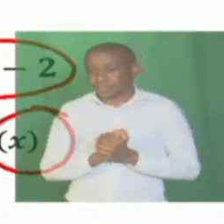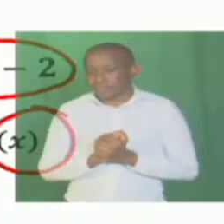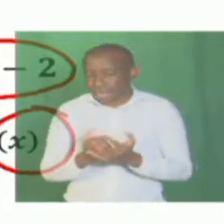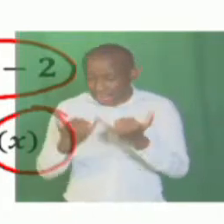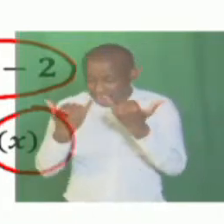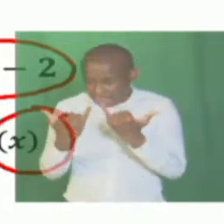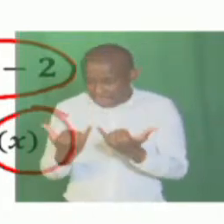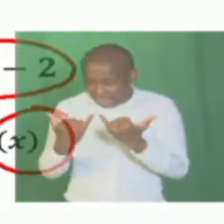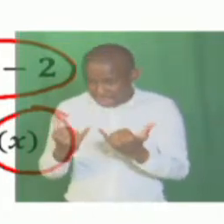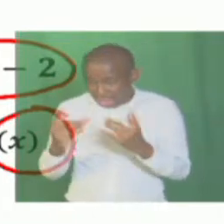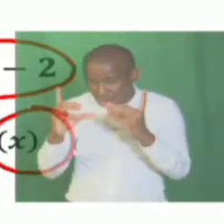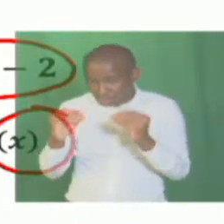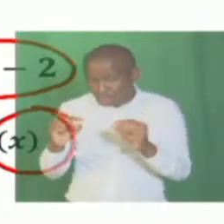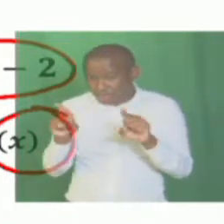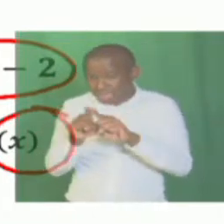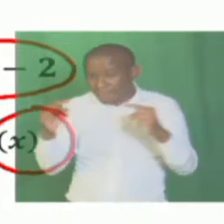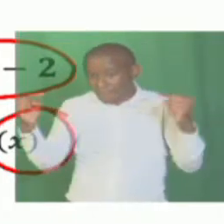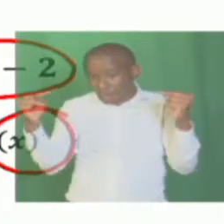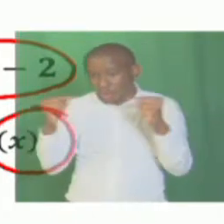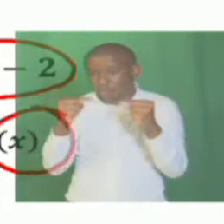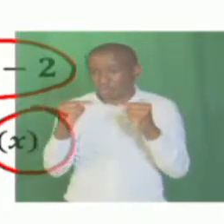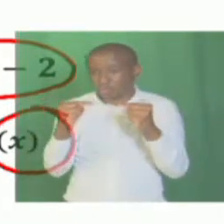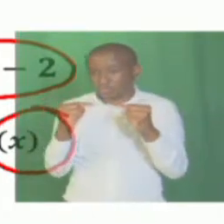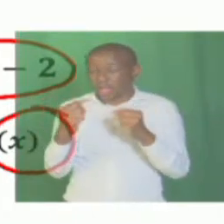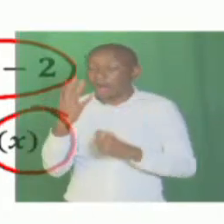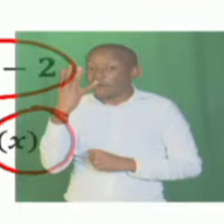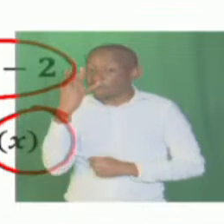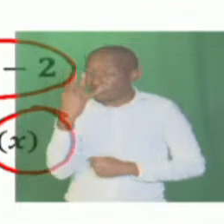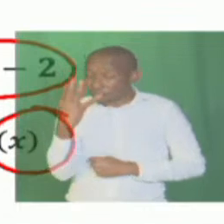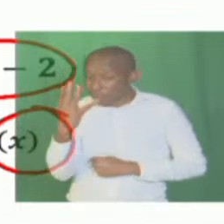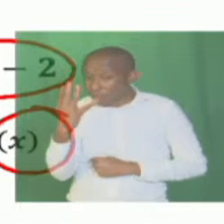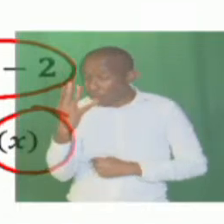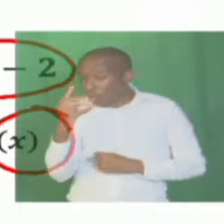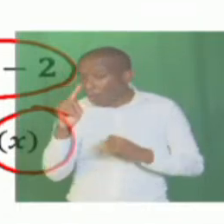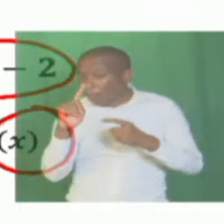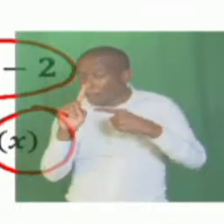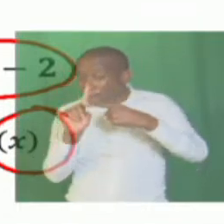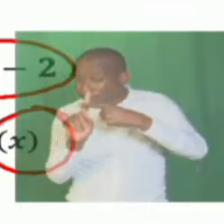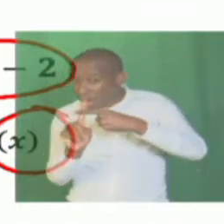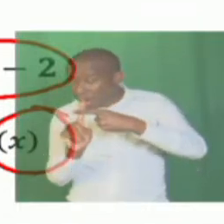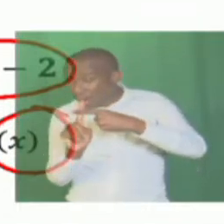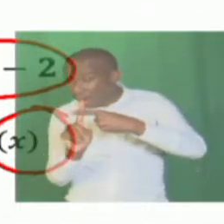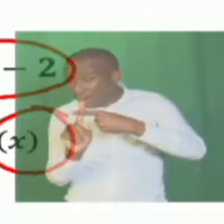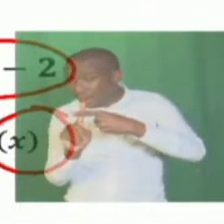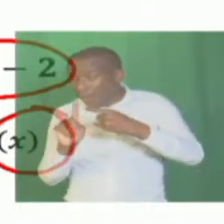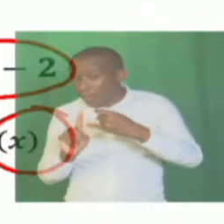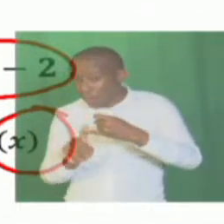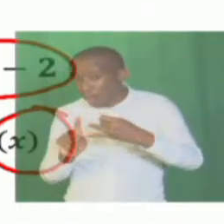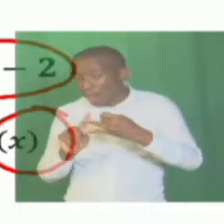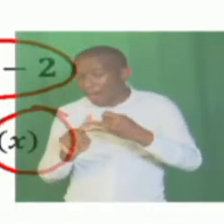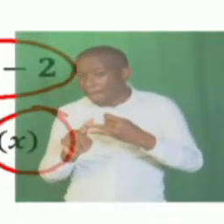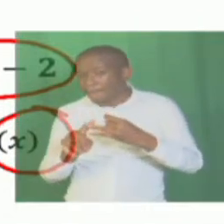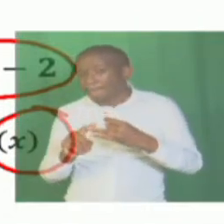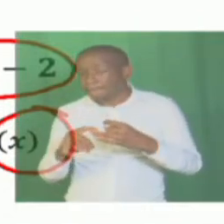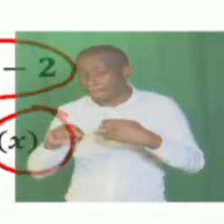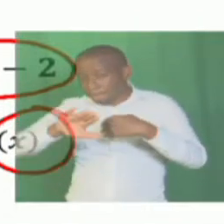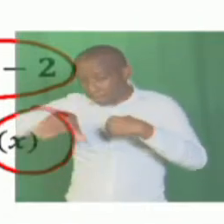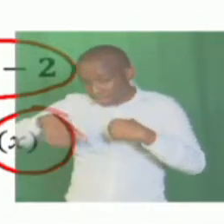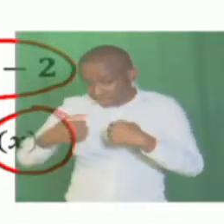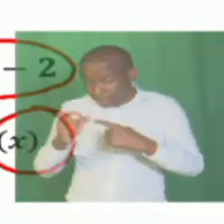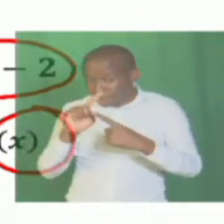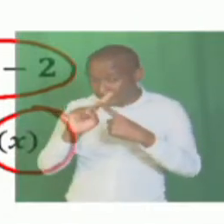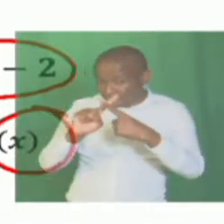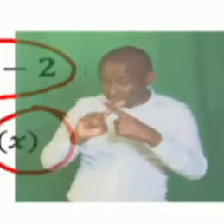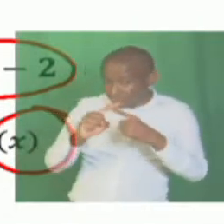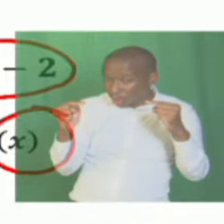then do the opposite of the operations. Remember the four operations: addition, its opposite is subtraction; multiplication,